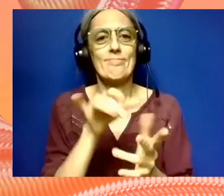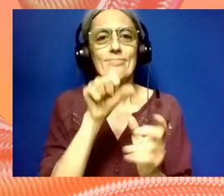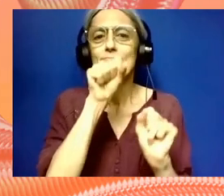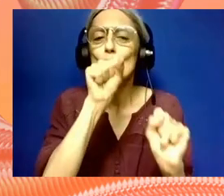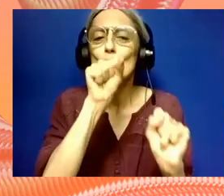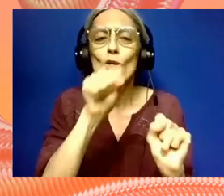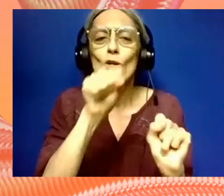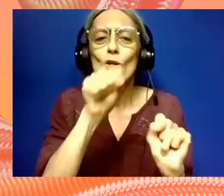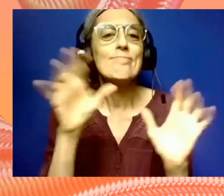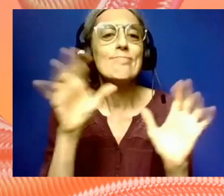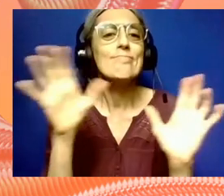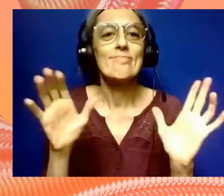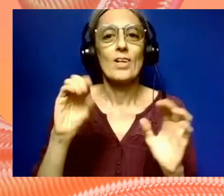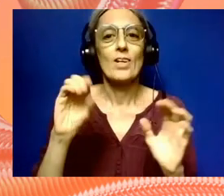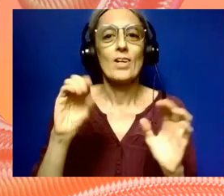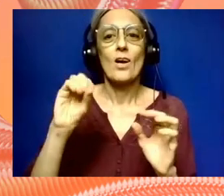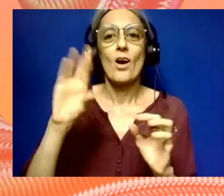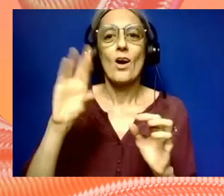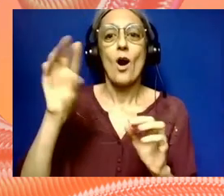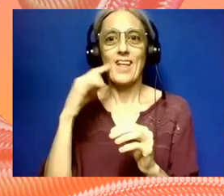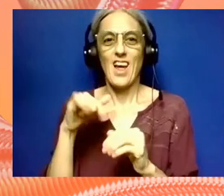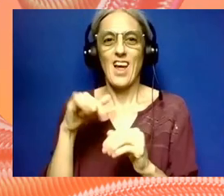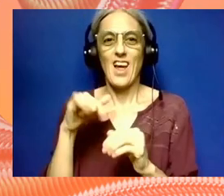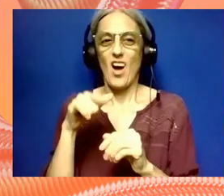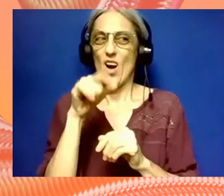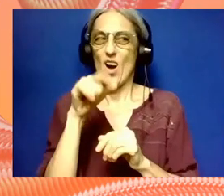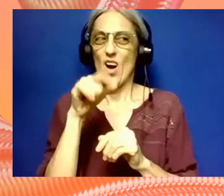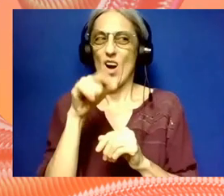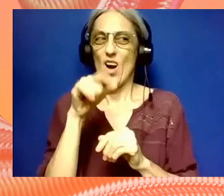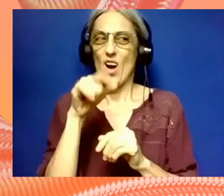yeah, that's my astrologist. Like, welcome.